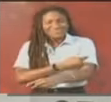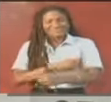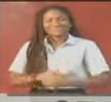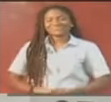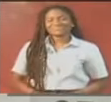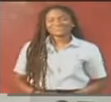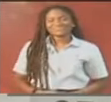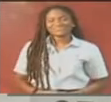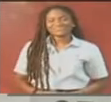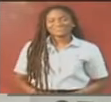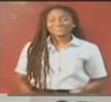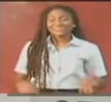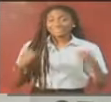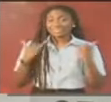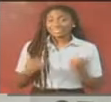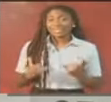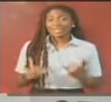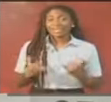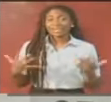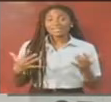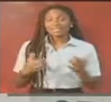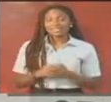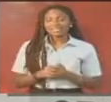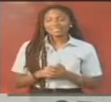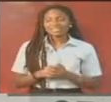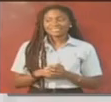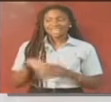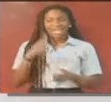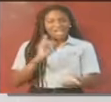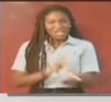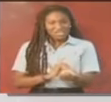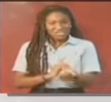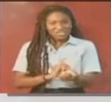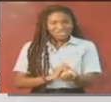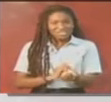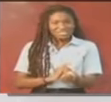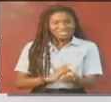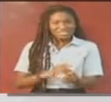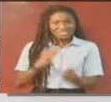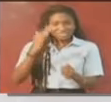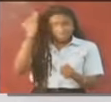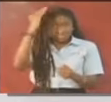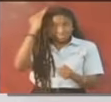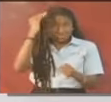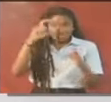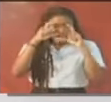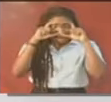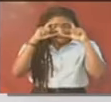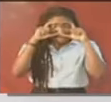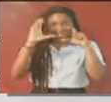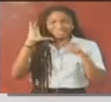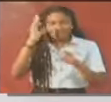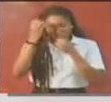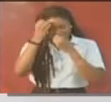updated. I now hand you over to Dr. Hines, who will continue with the COVID-19 vaccination